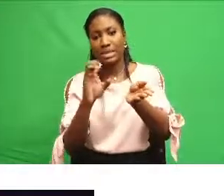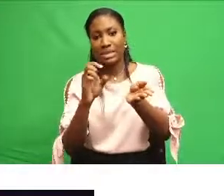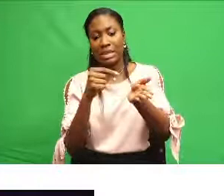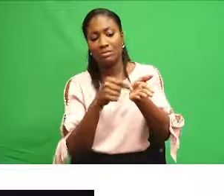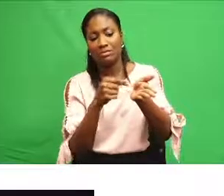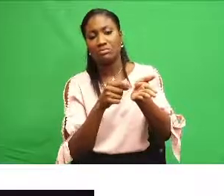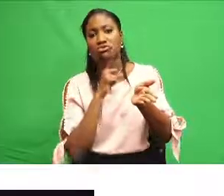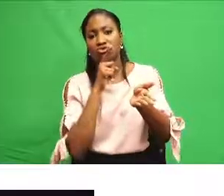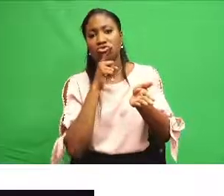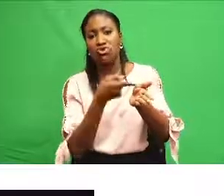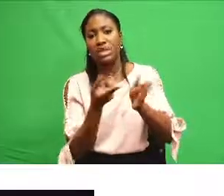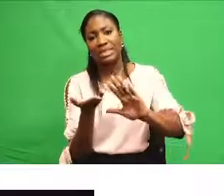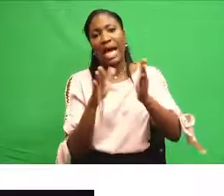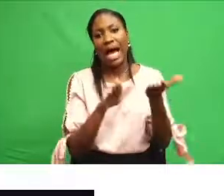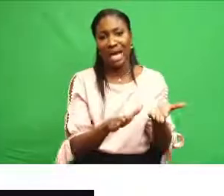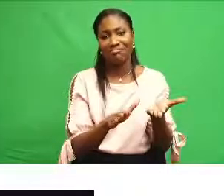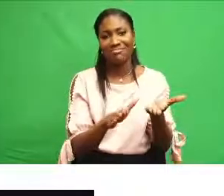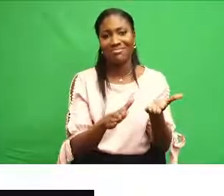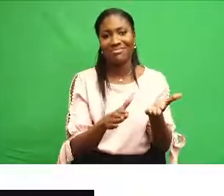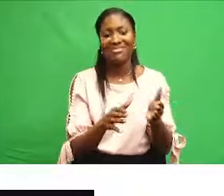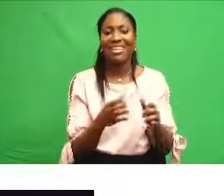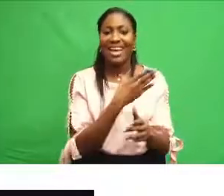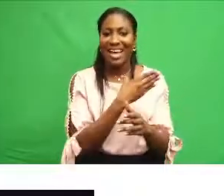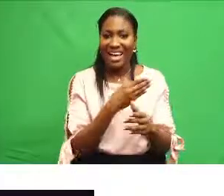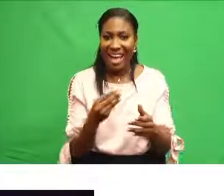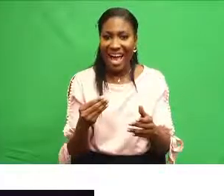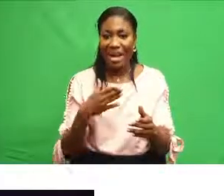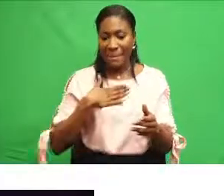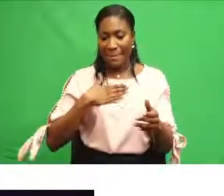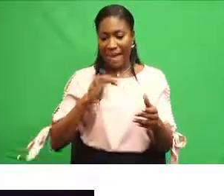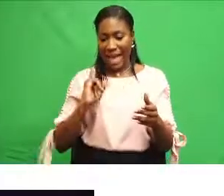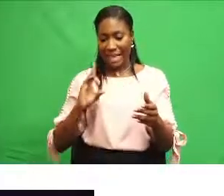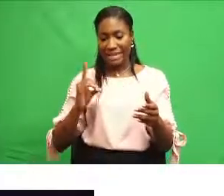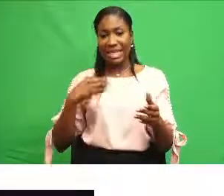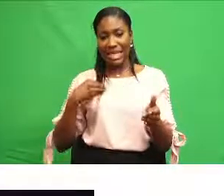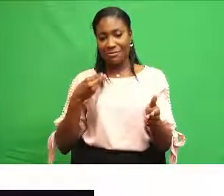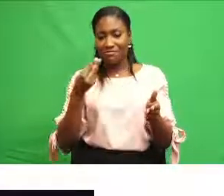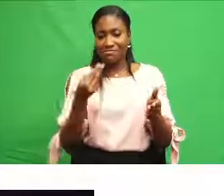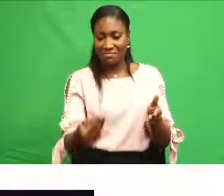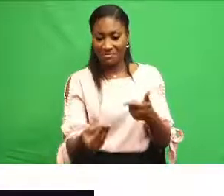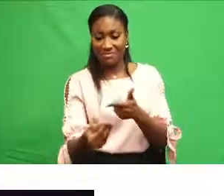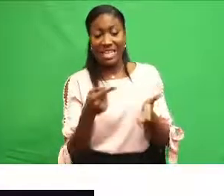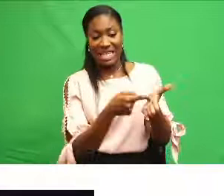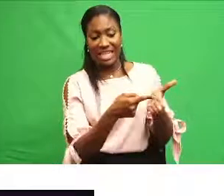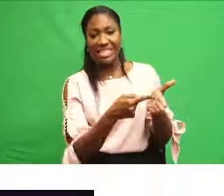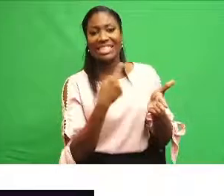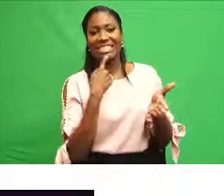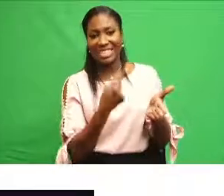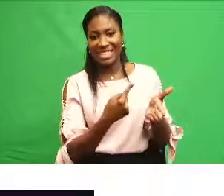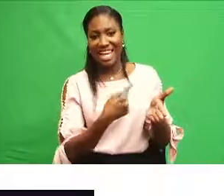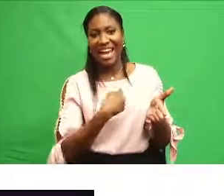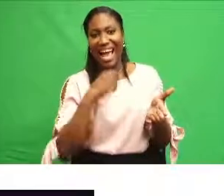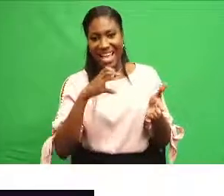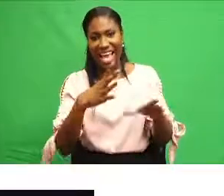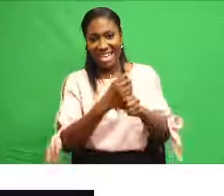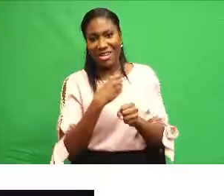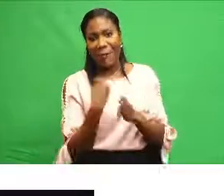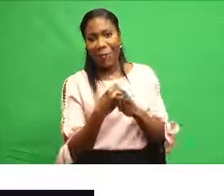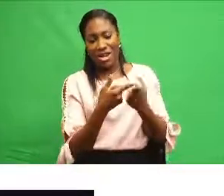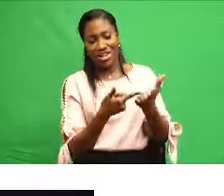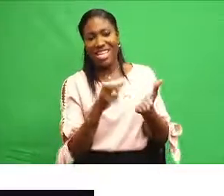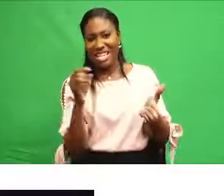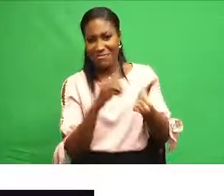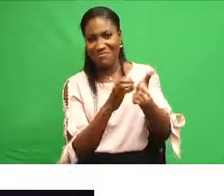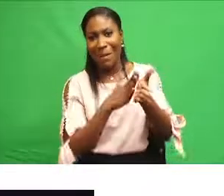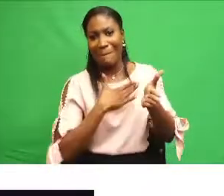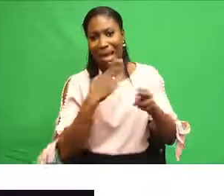course identification of the people who are the recipients of that money. So that is one